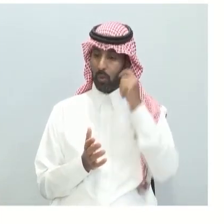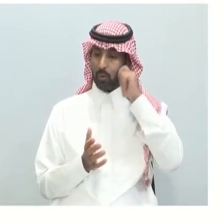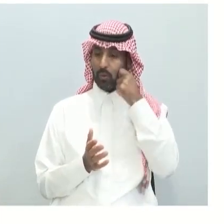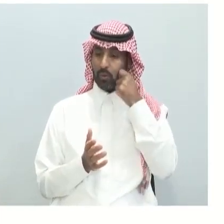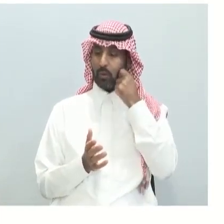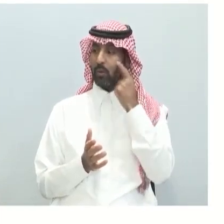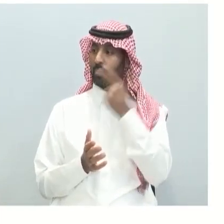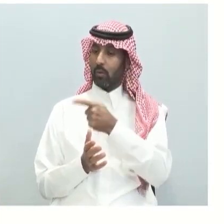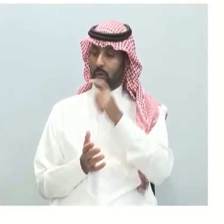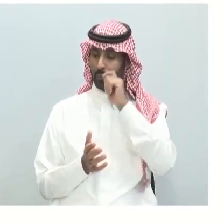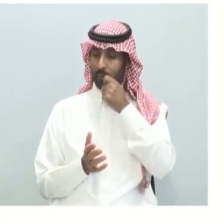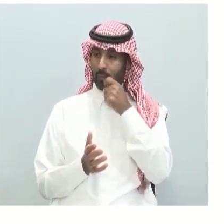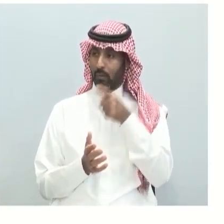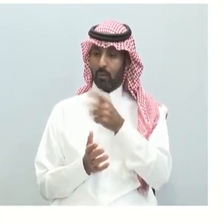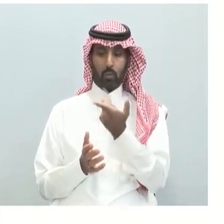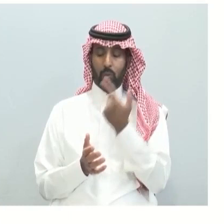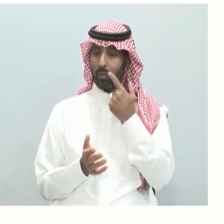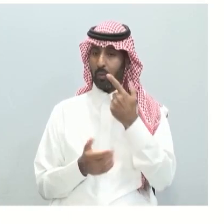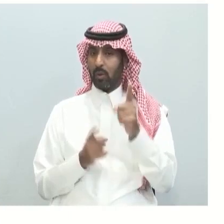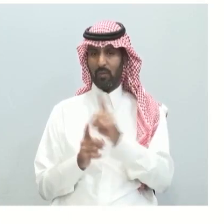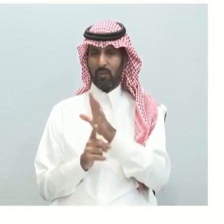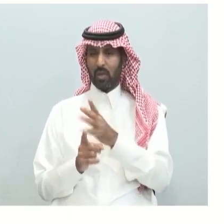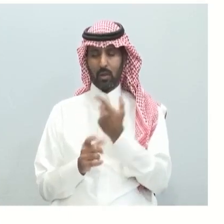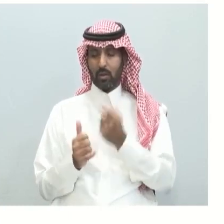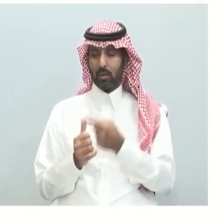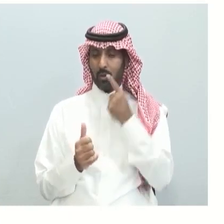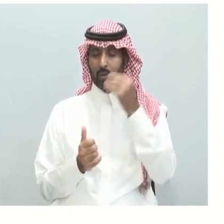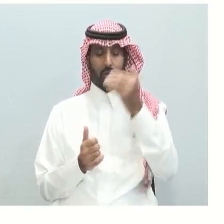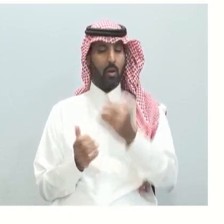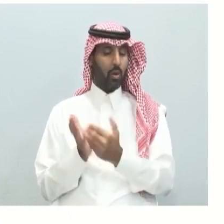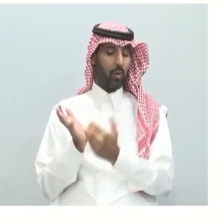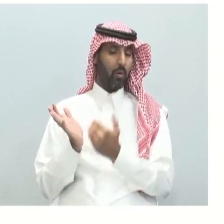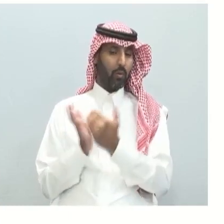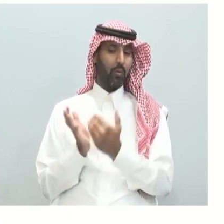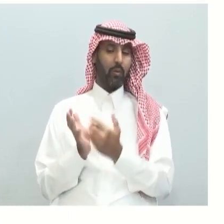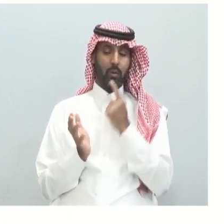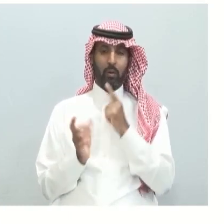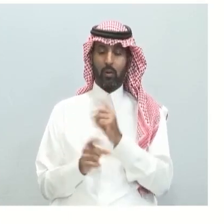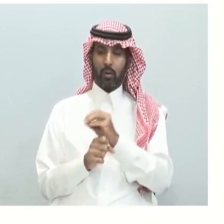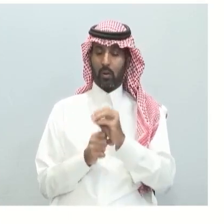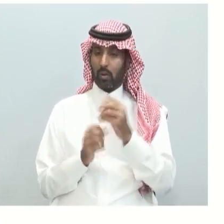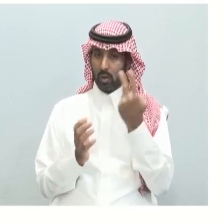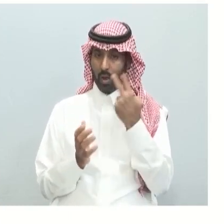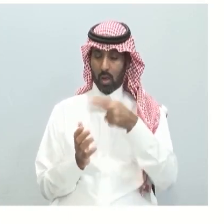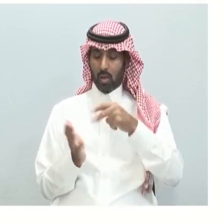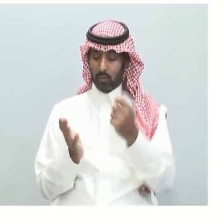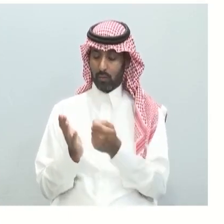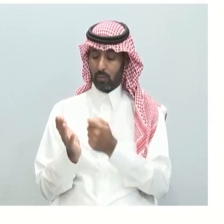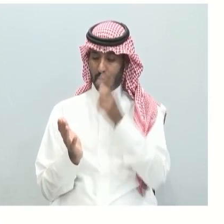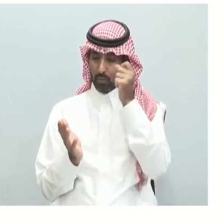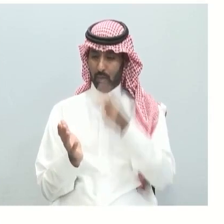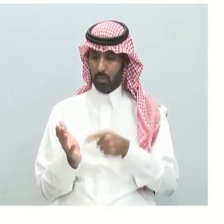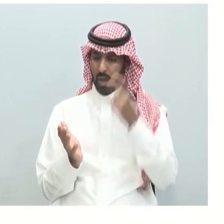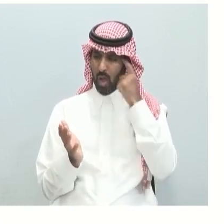so on, and what's the effect. Number four, notice which paragraph do the following, provide the writer's view or opinion, provide